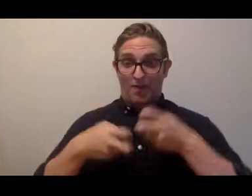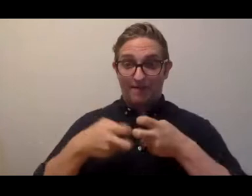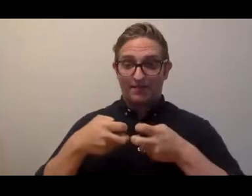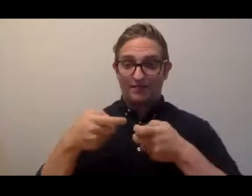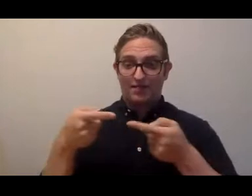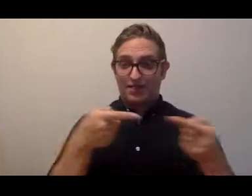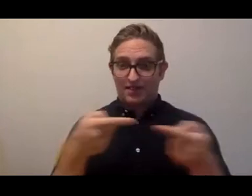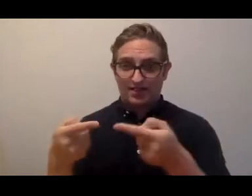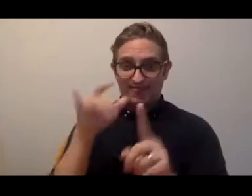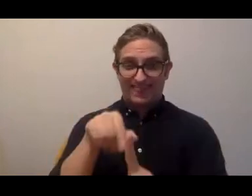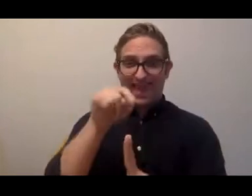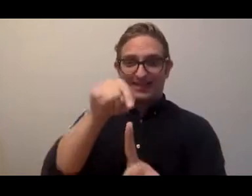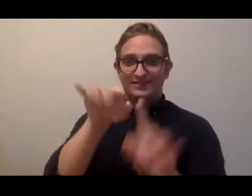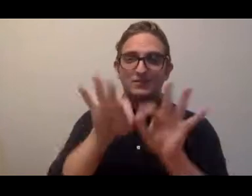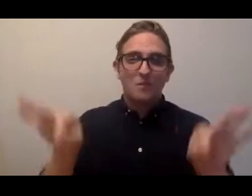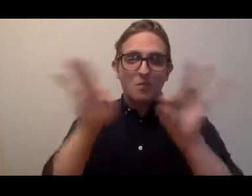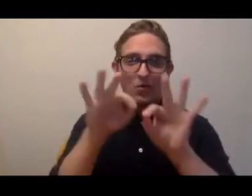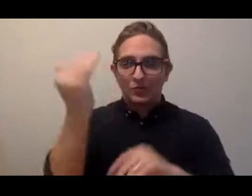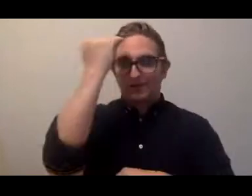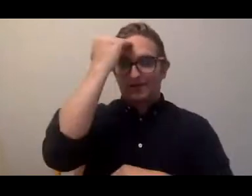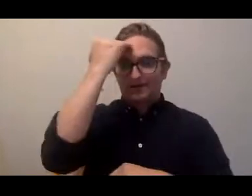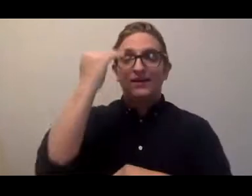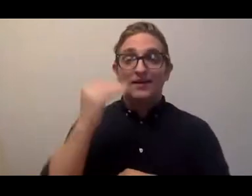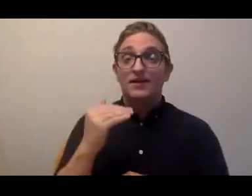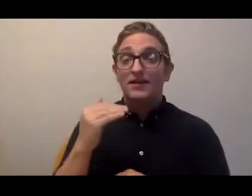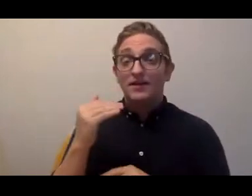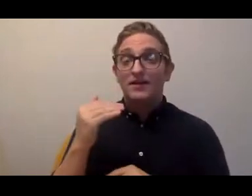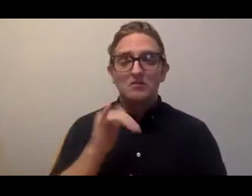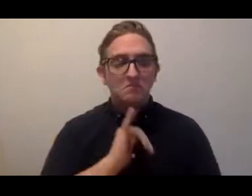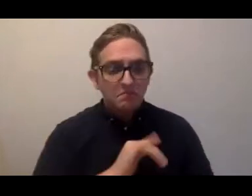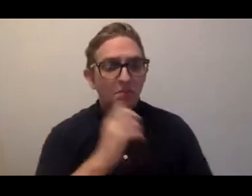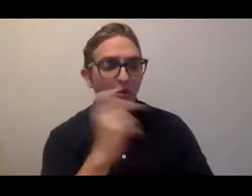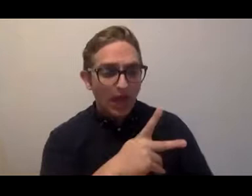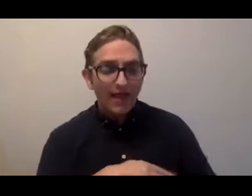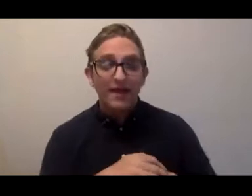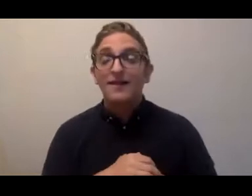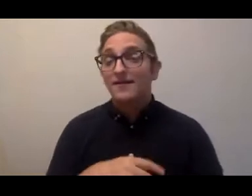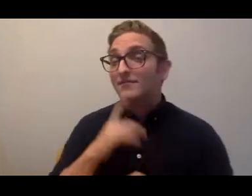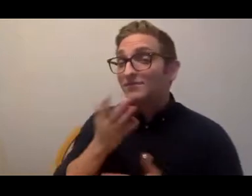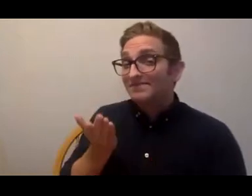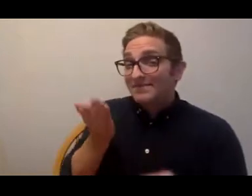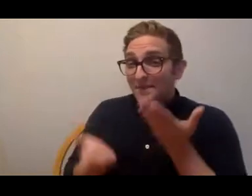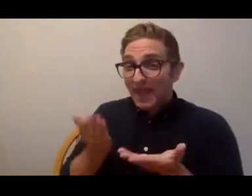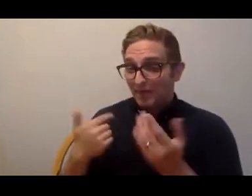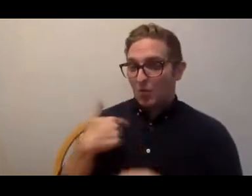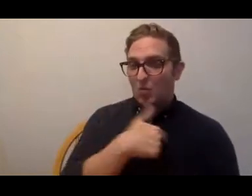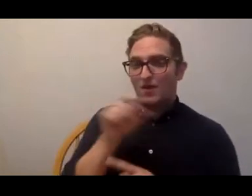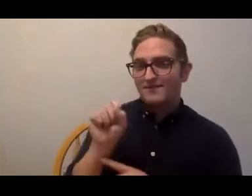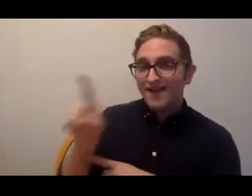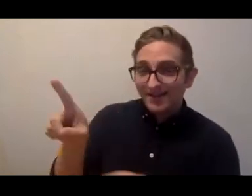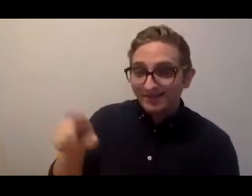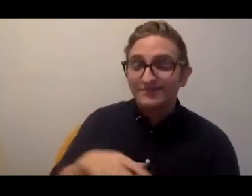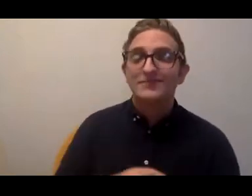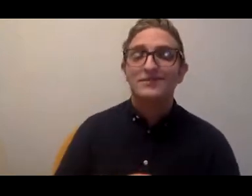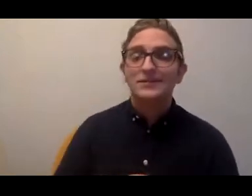family. Okay. And so you might be the one that asks the question and says,